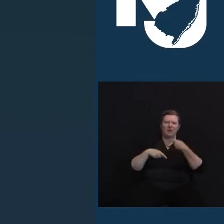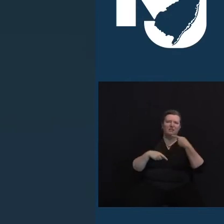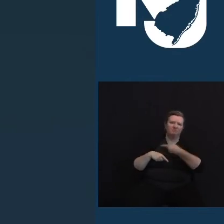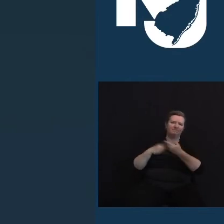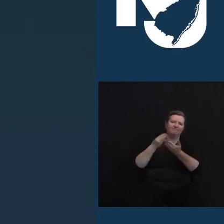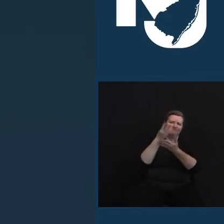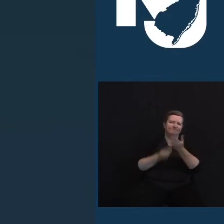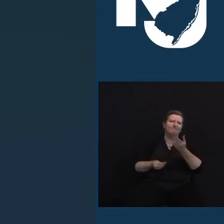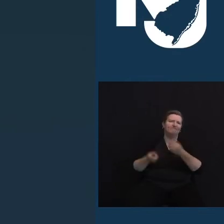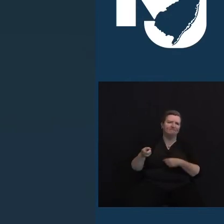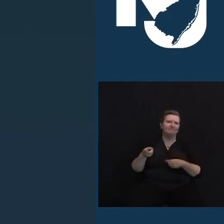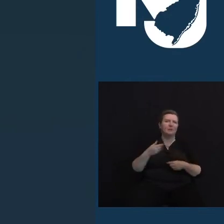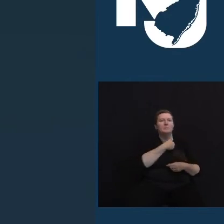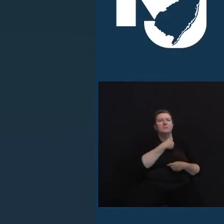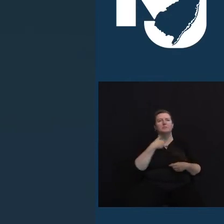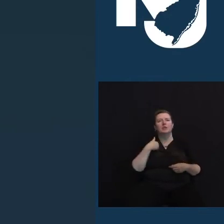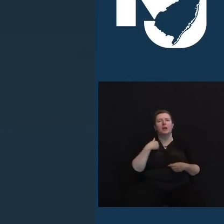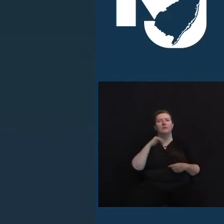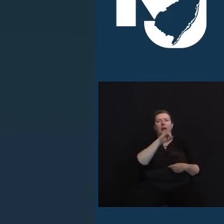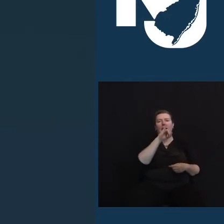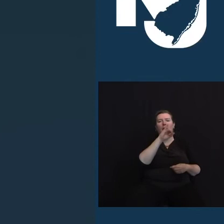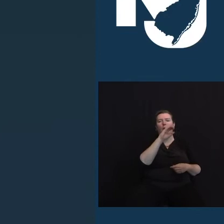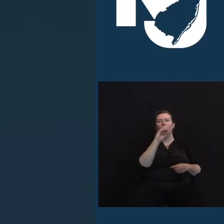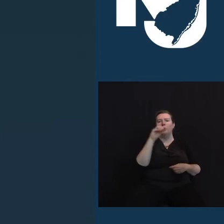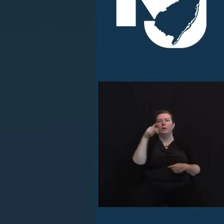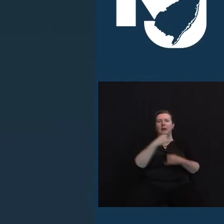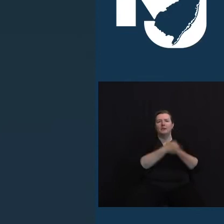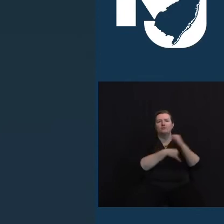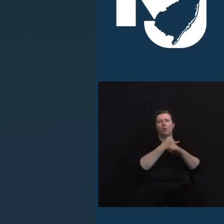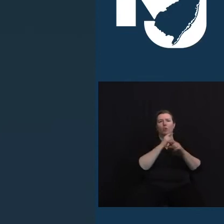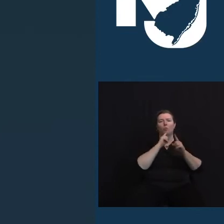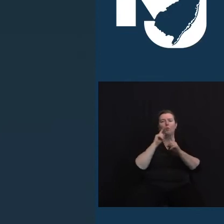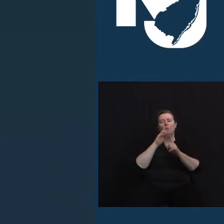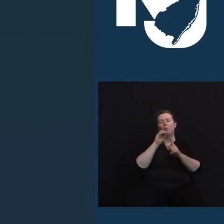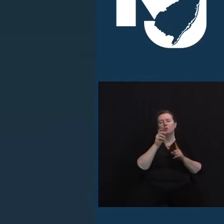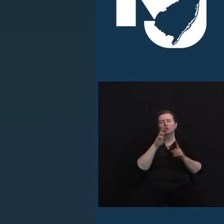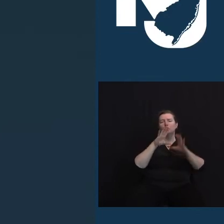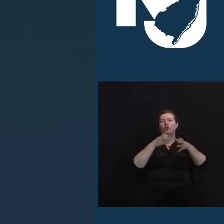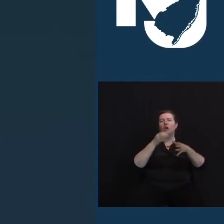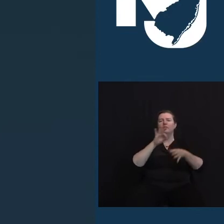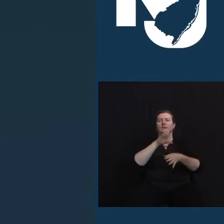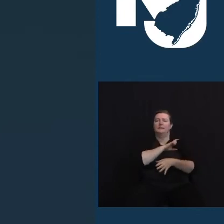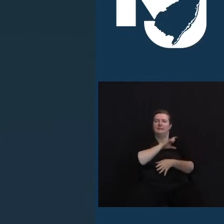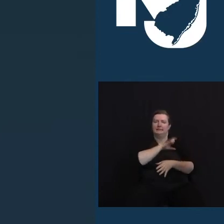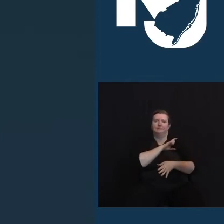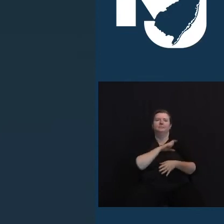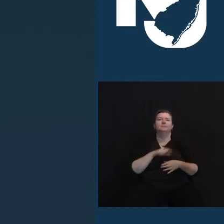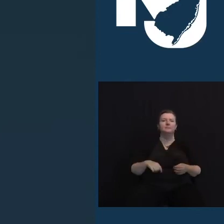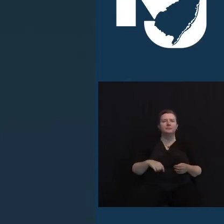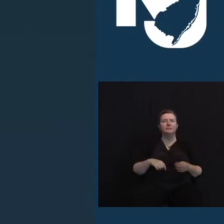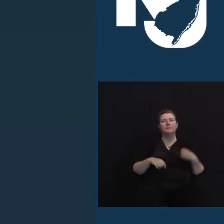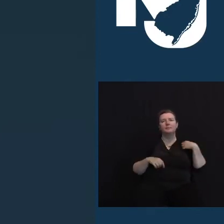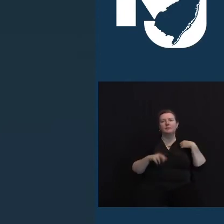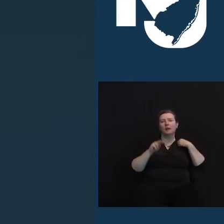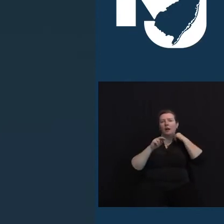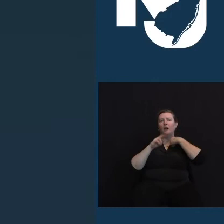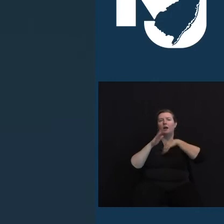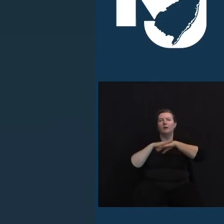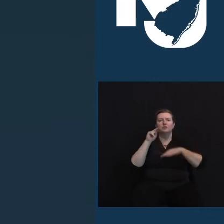of the International Police Chiefs Association and the Passaic County Chiefs Association, and he sat on the New Jersey Honor